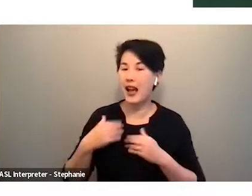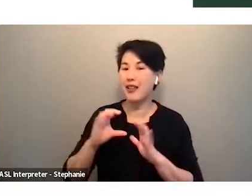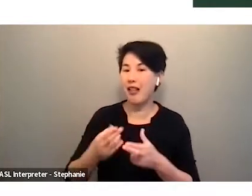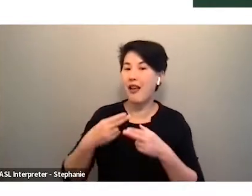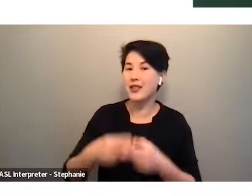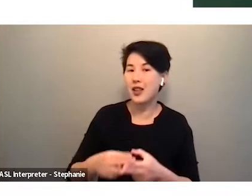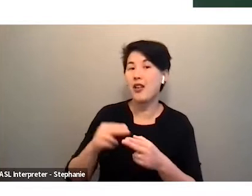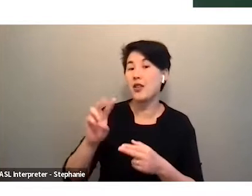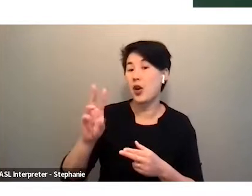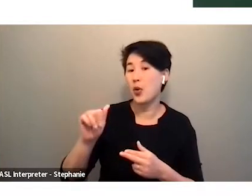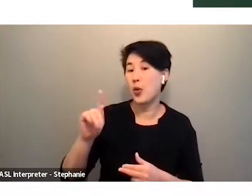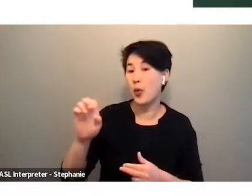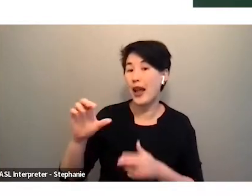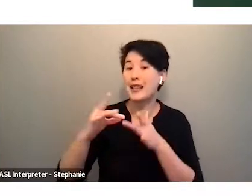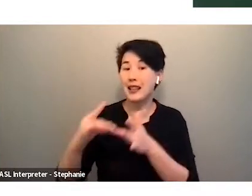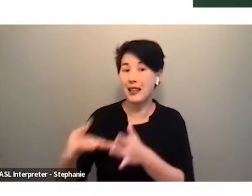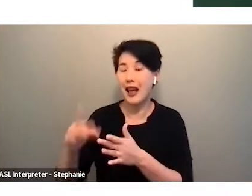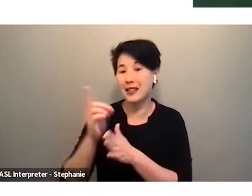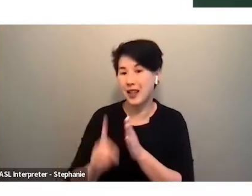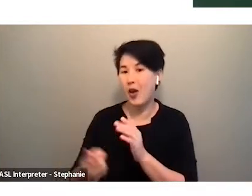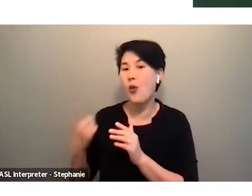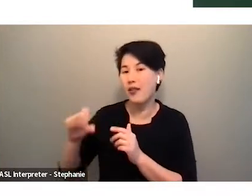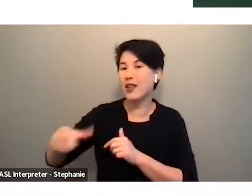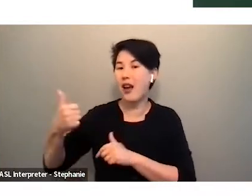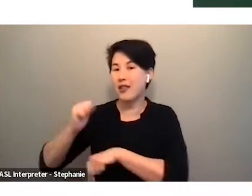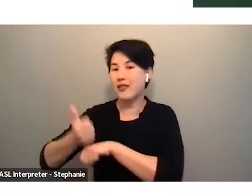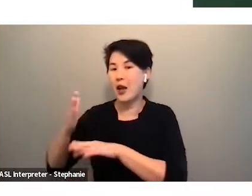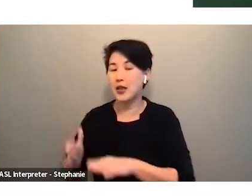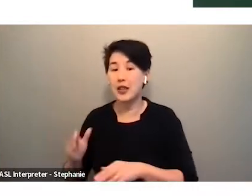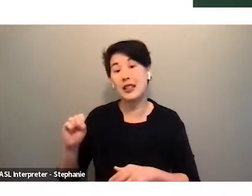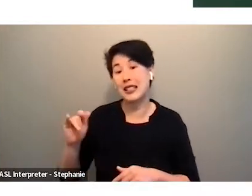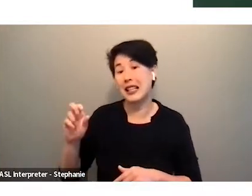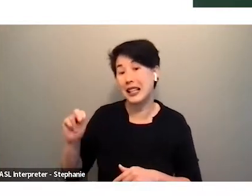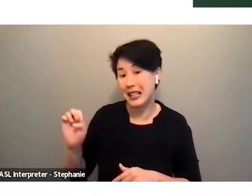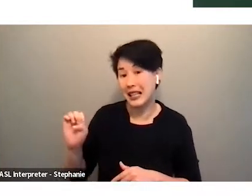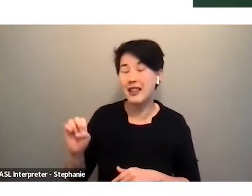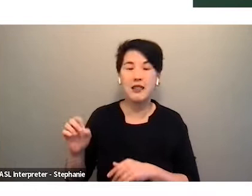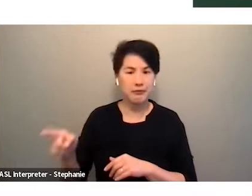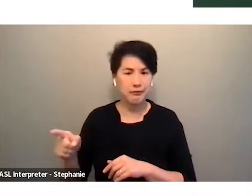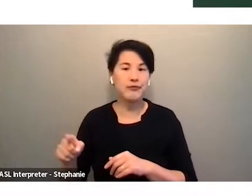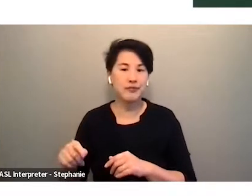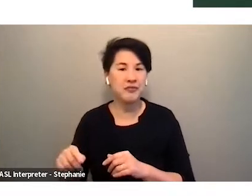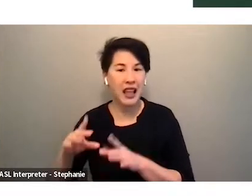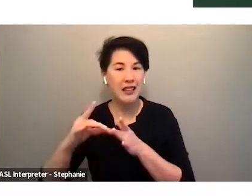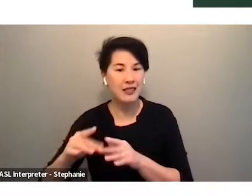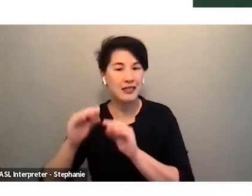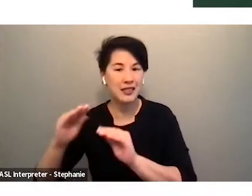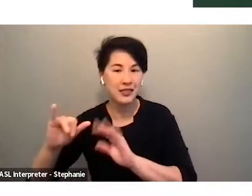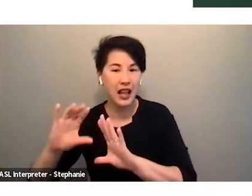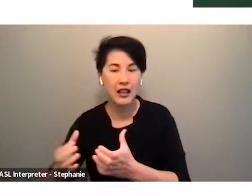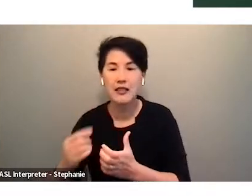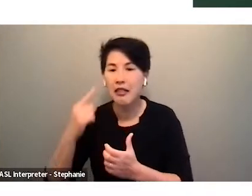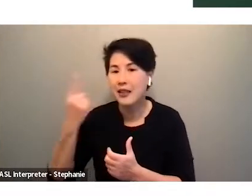taught by our founder, Celine Seman. I'm sure one of the team members can drop that in the chat. It's a really